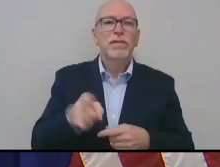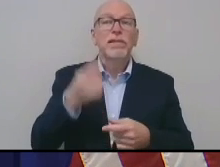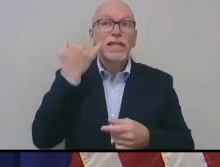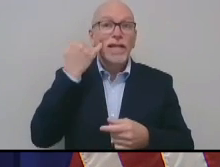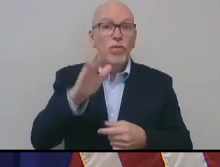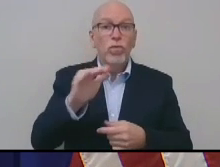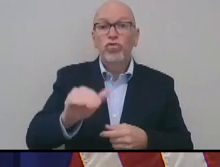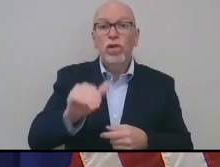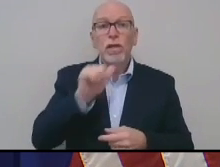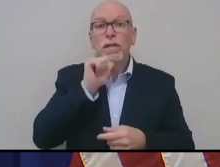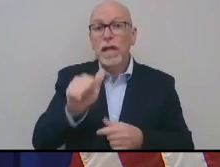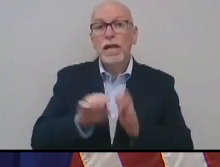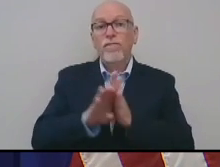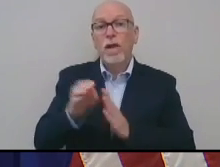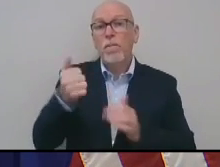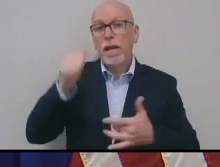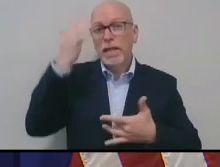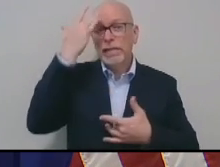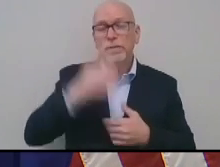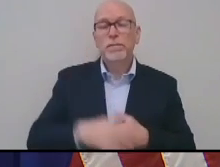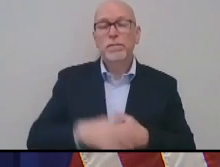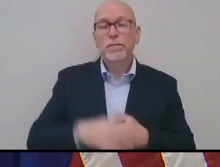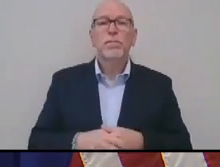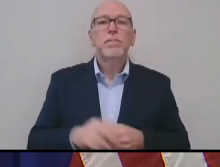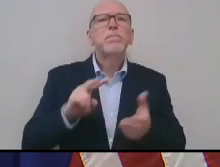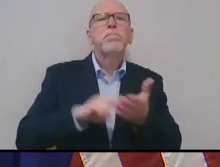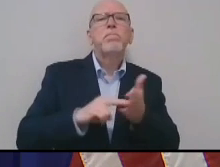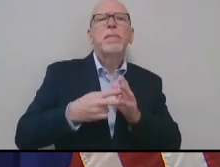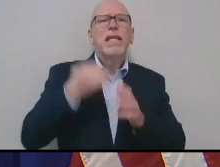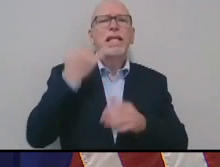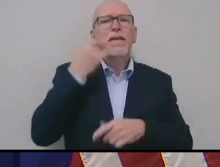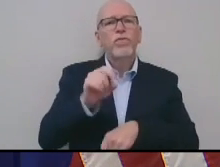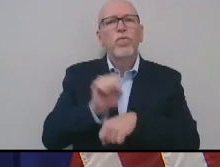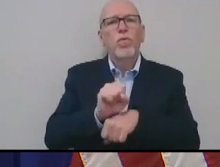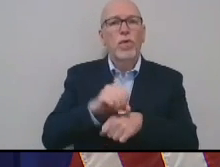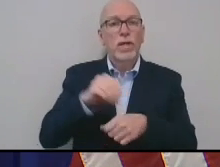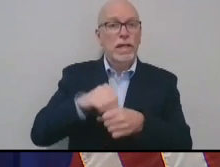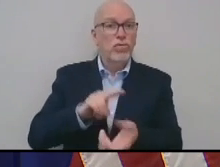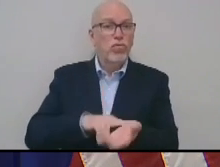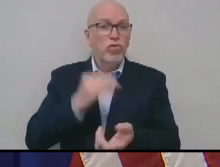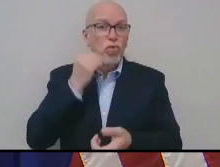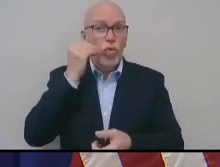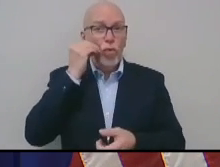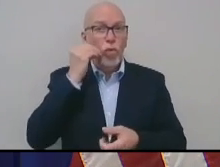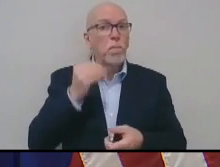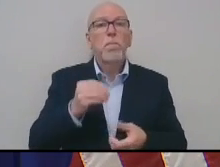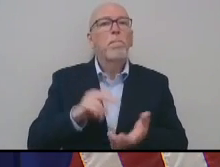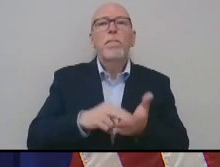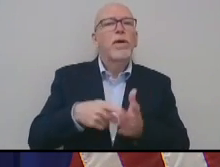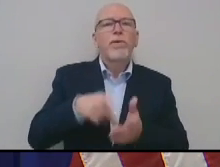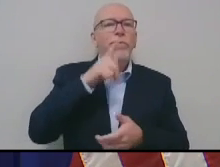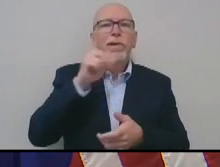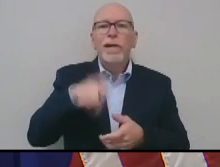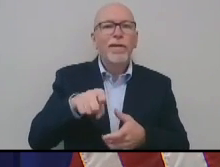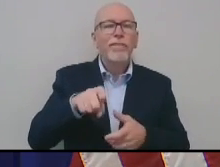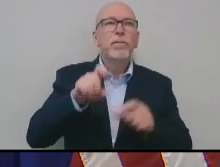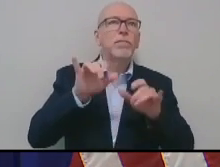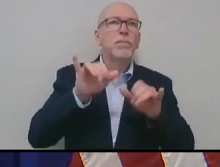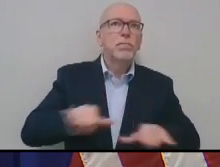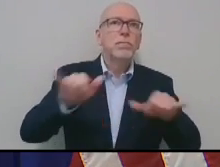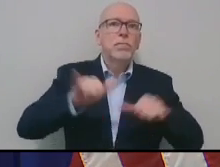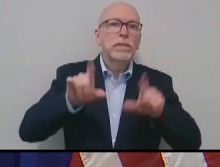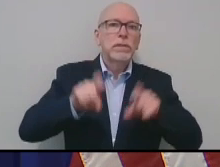does not develop symptoms. It means that if you work in a long-term care facility, you do not have to undergo routine COVID testing if you're